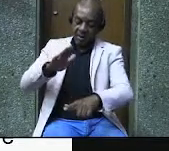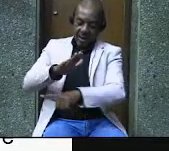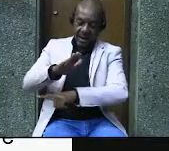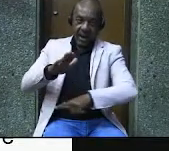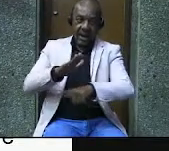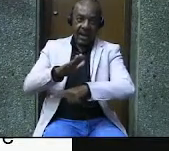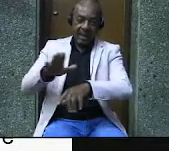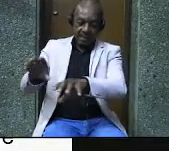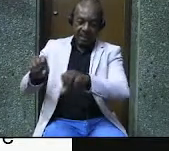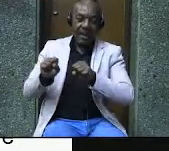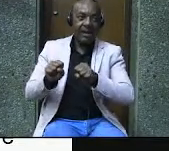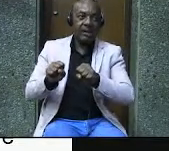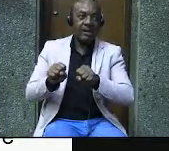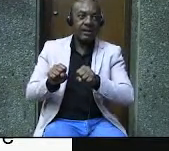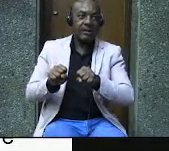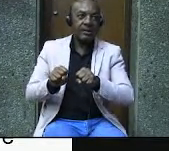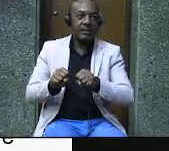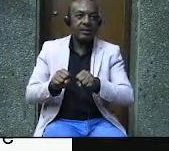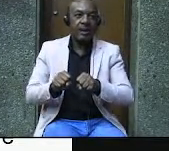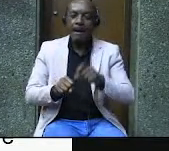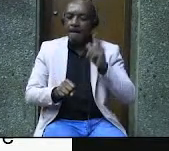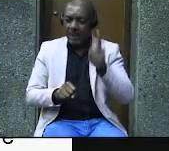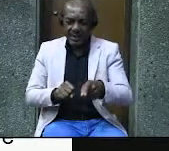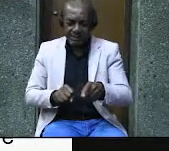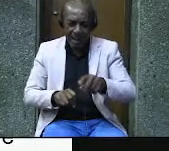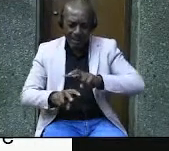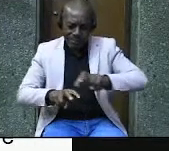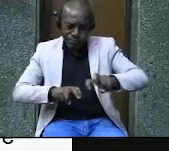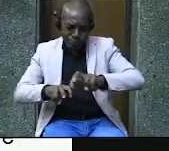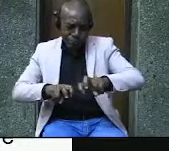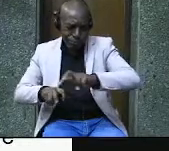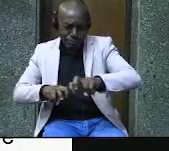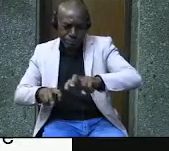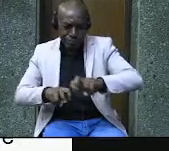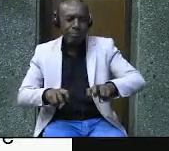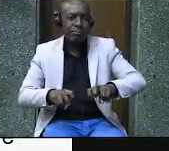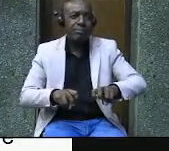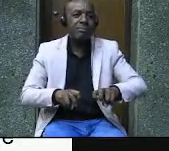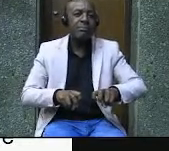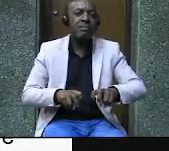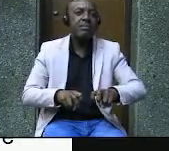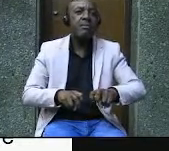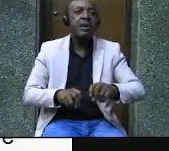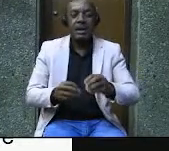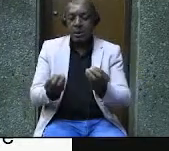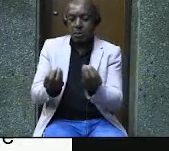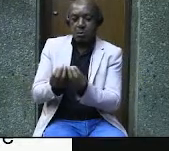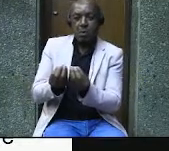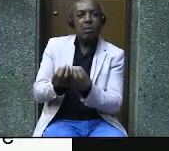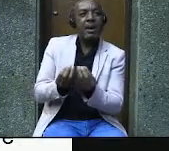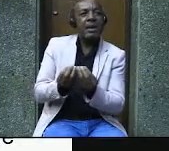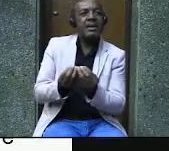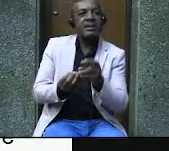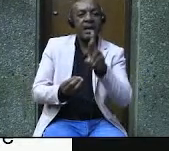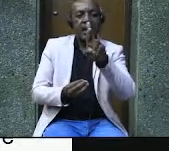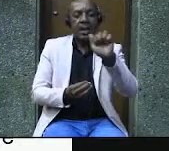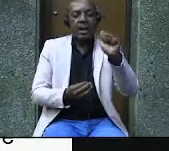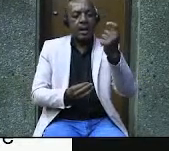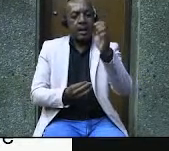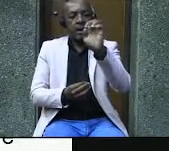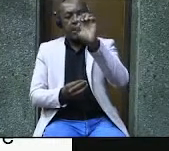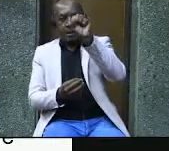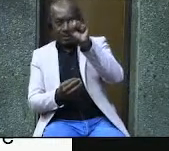to establish things like zoning, property rates, and other charges, and availability